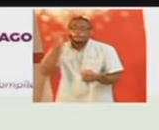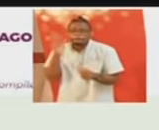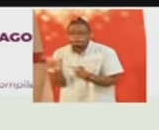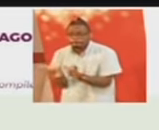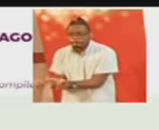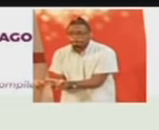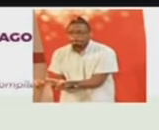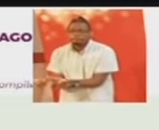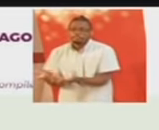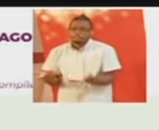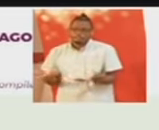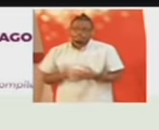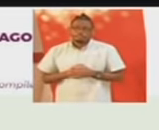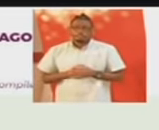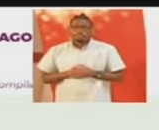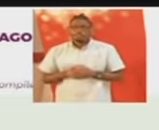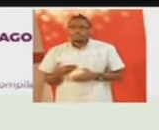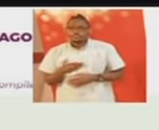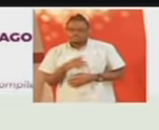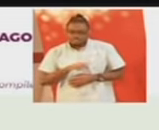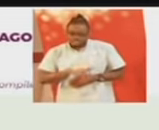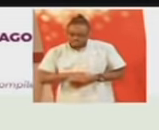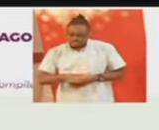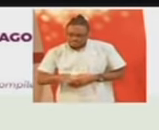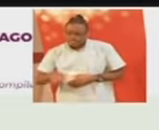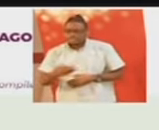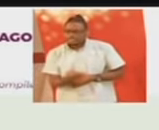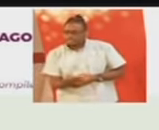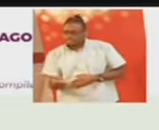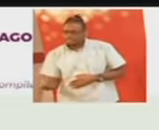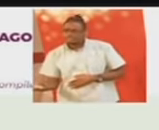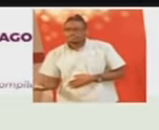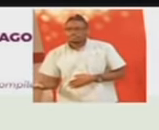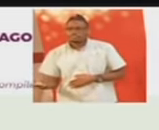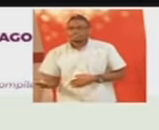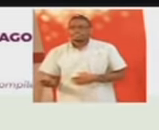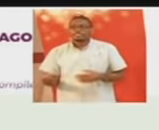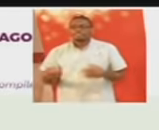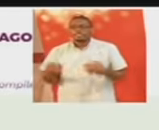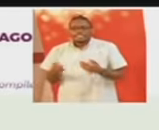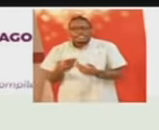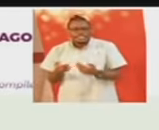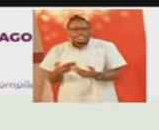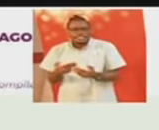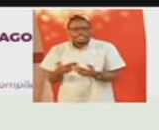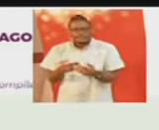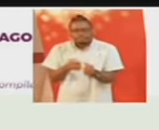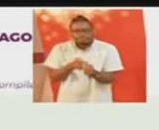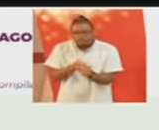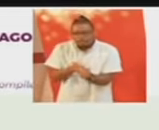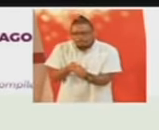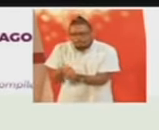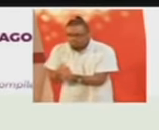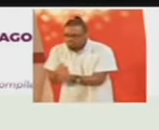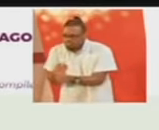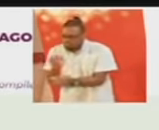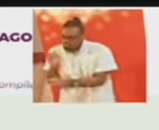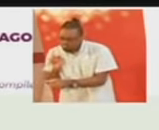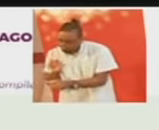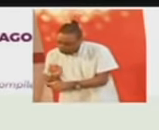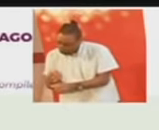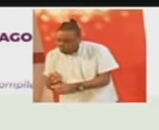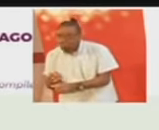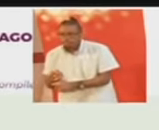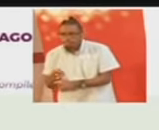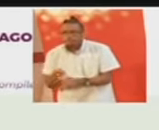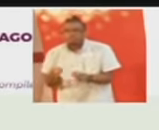office. We think it's a simpler graphic to follow. There are icons which will resonate with each category. And from tomorrow at 4, we'll be